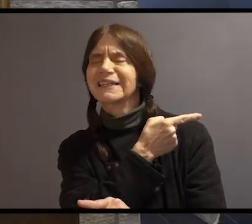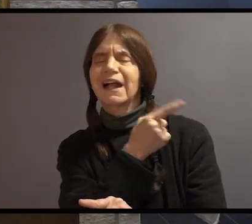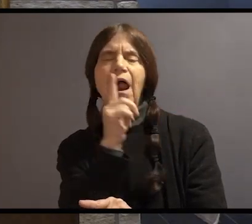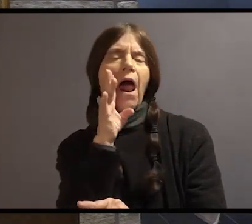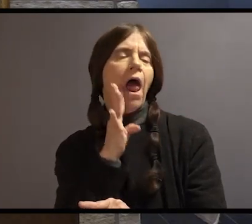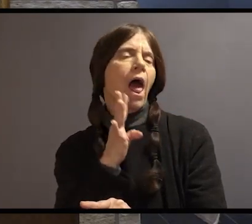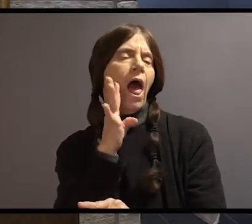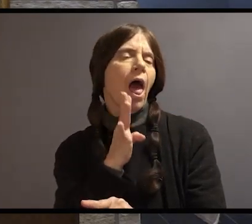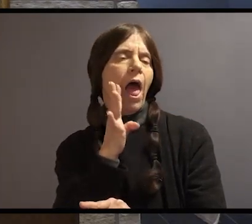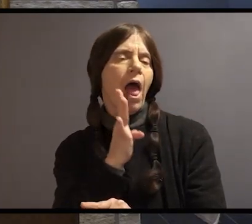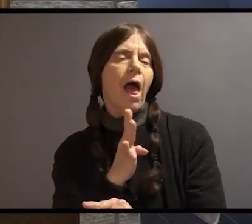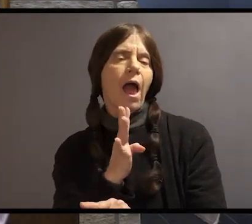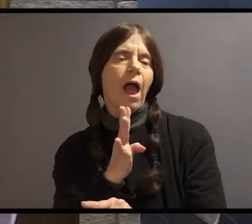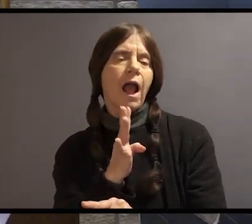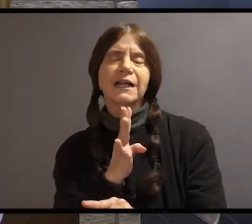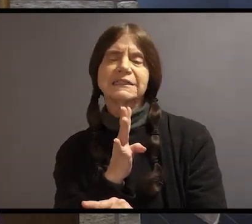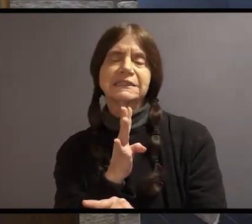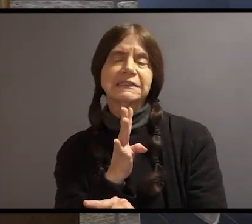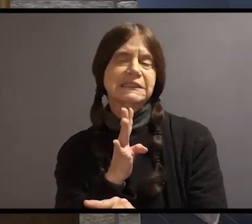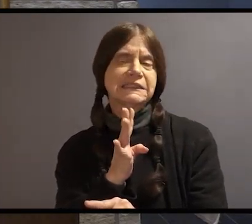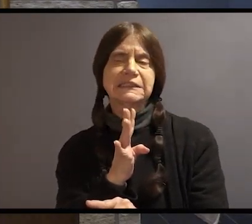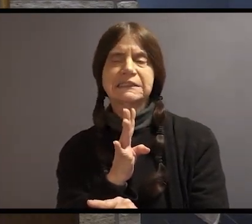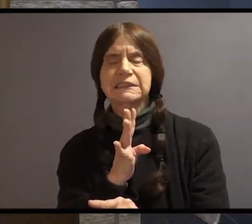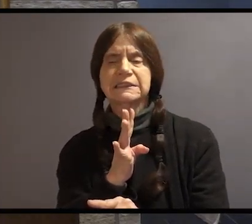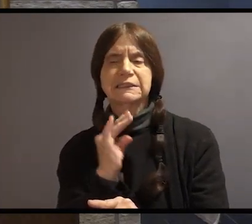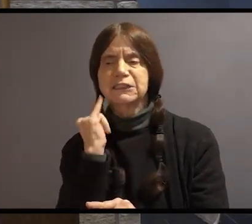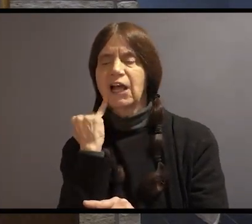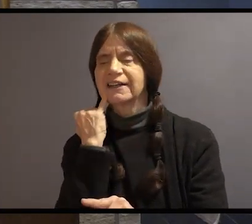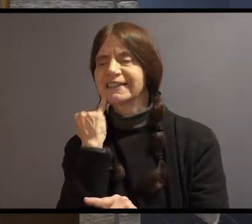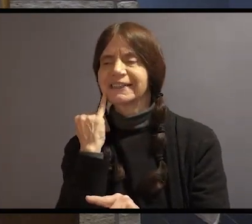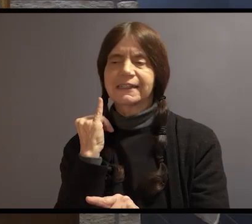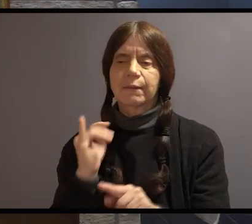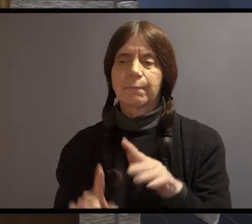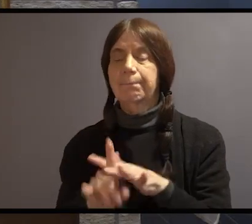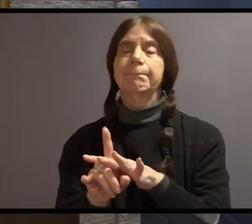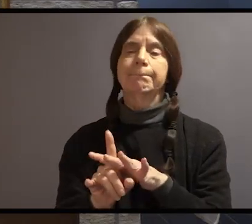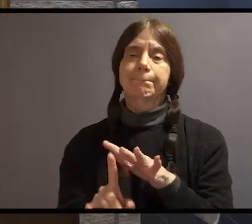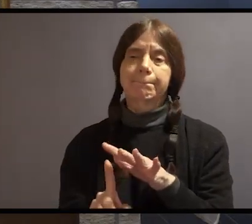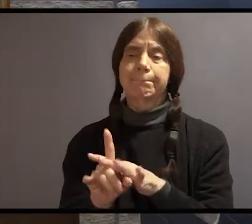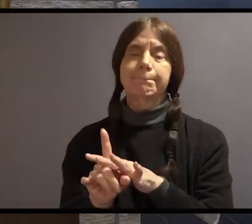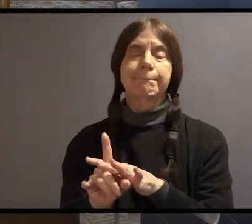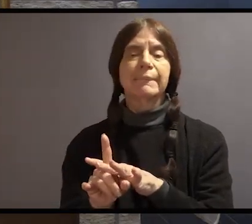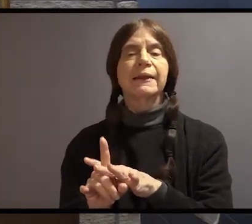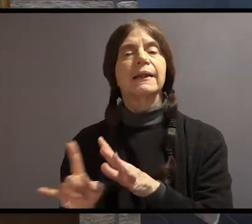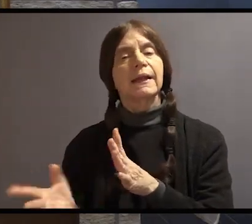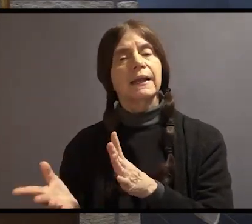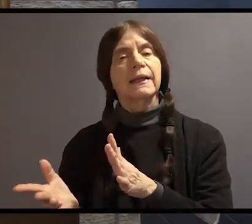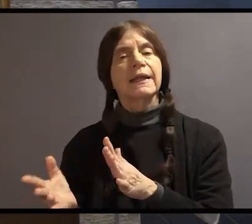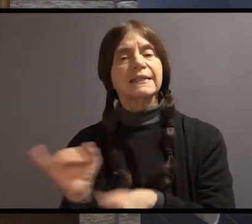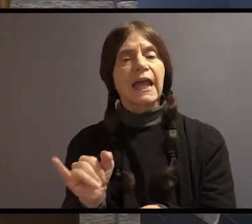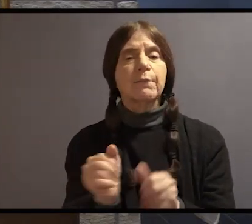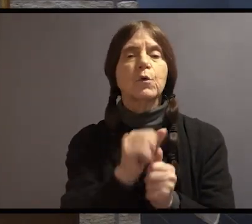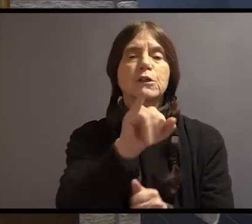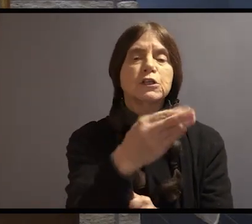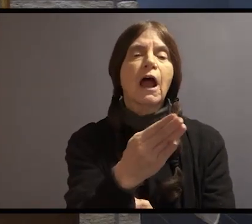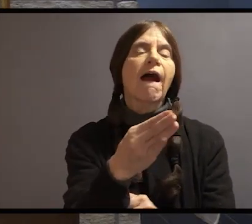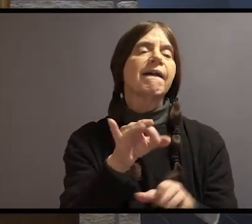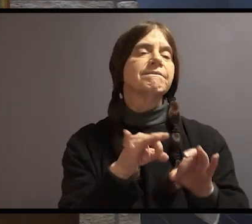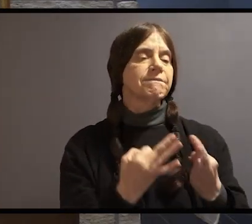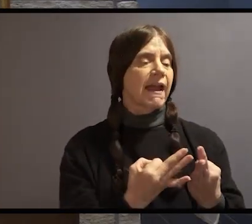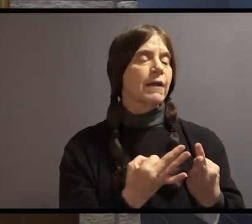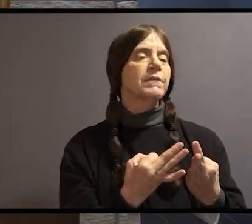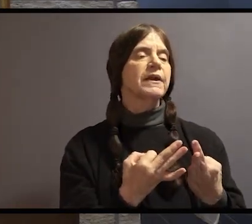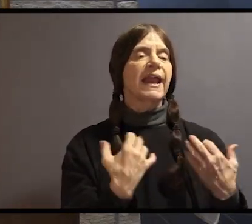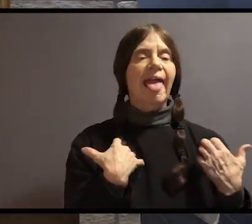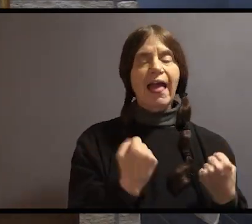lust are riled up in man's heart. Same is true with our job, our family, our health,